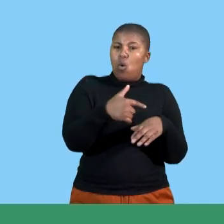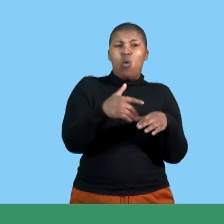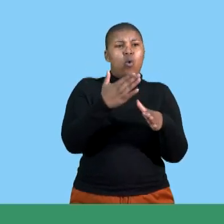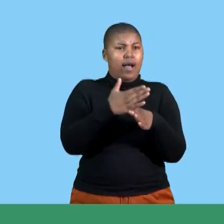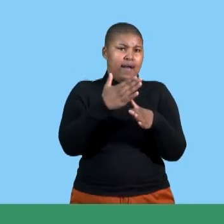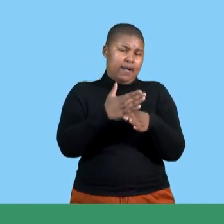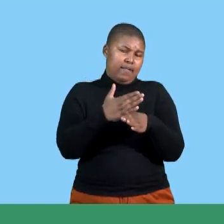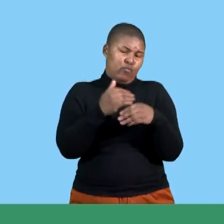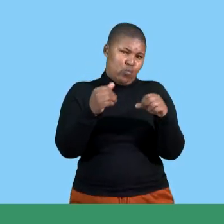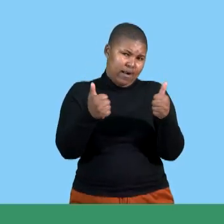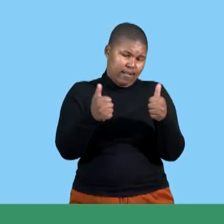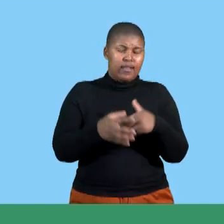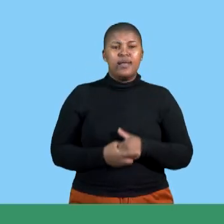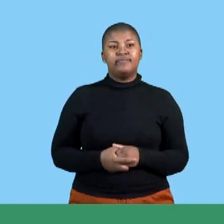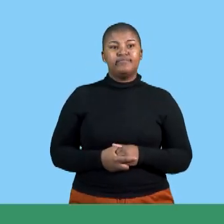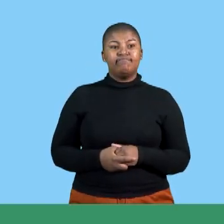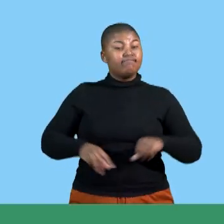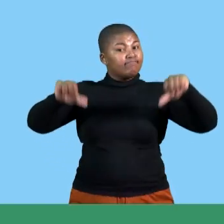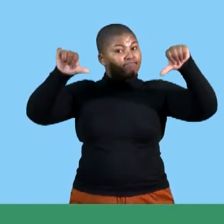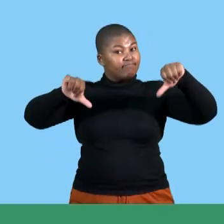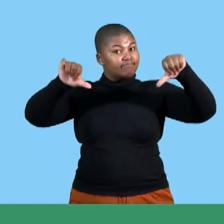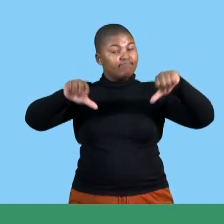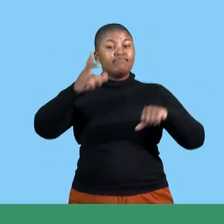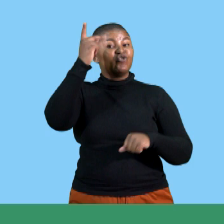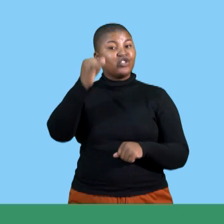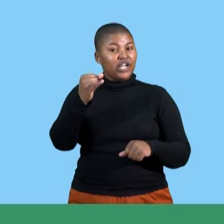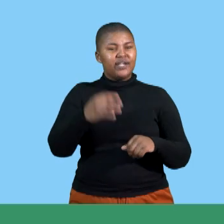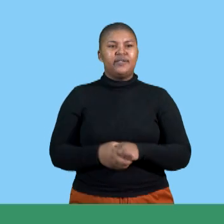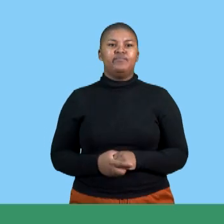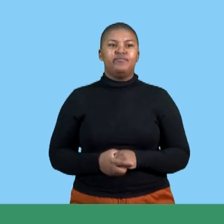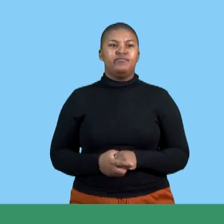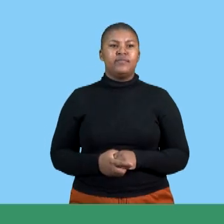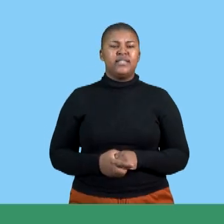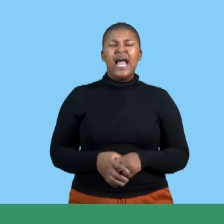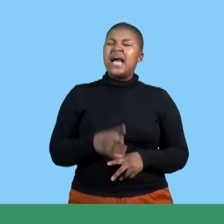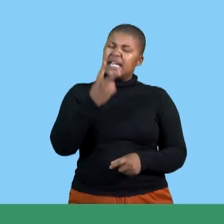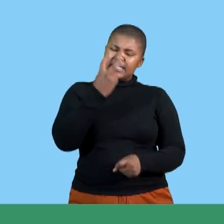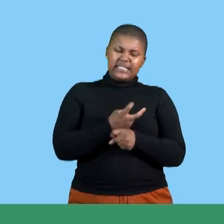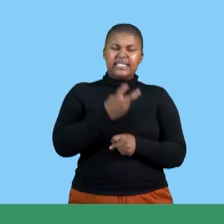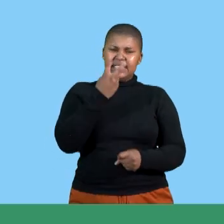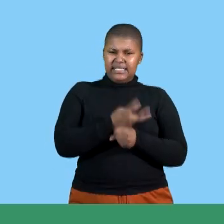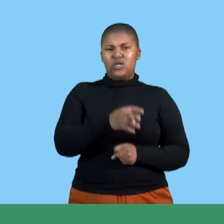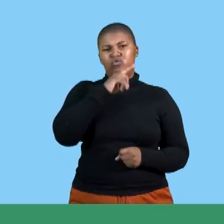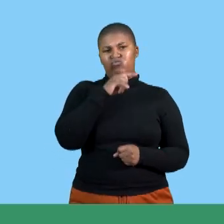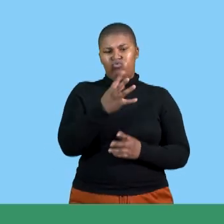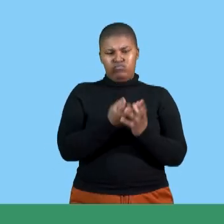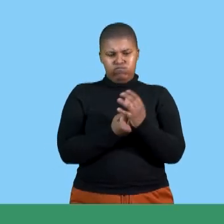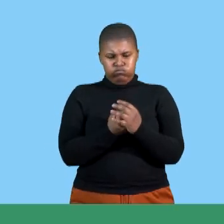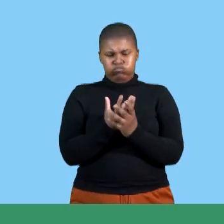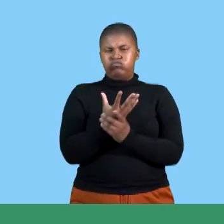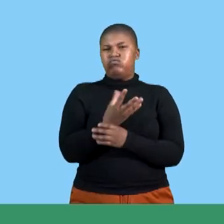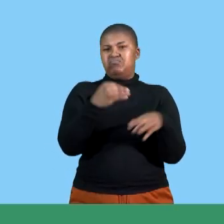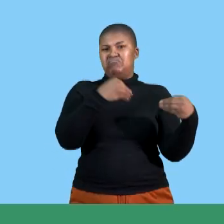the disadvantages of cooperatives. It's difficult to grow a cooperative because not everybody will